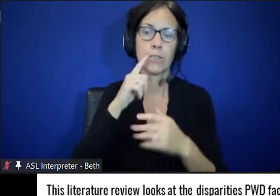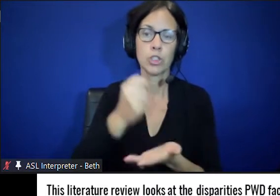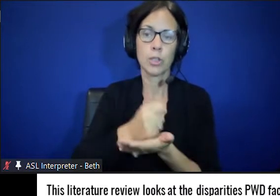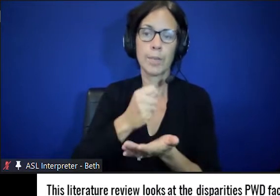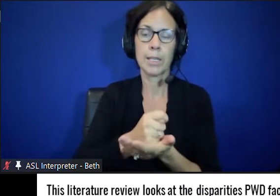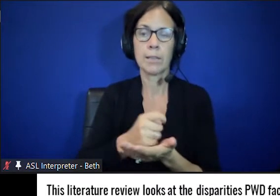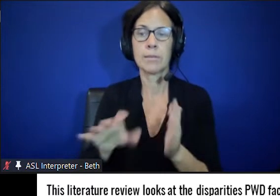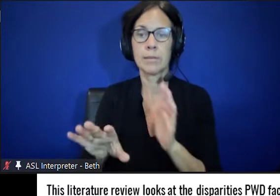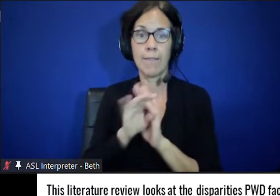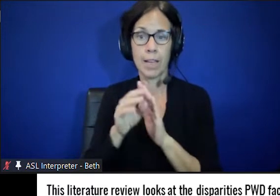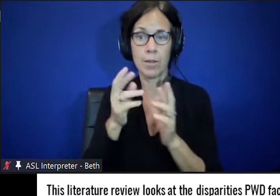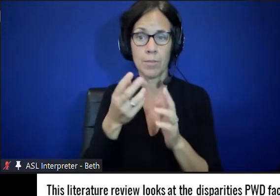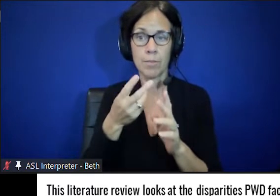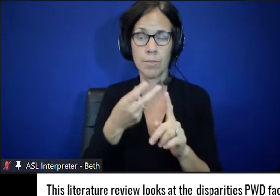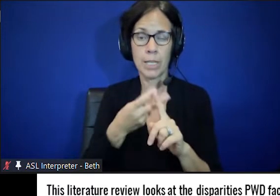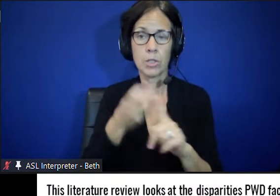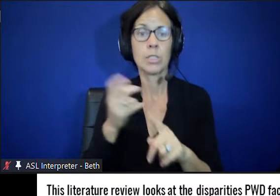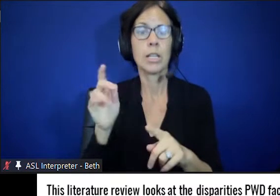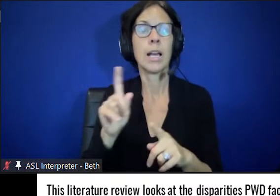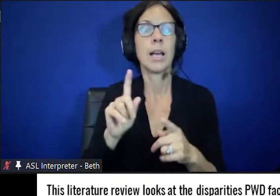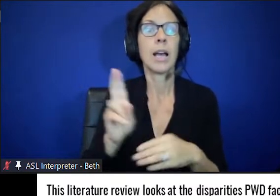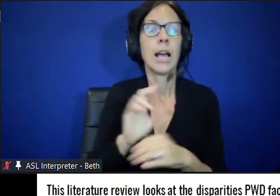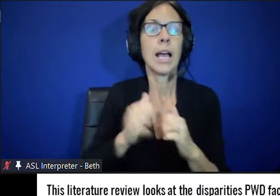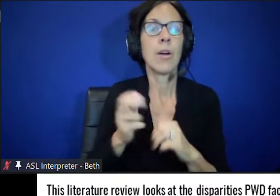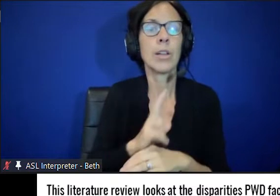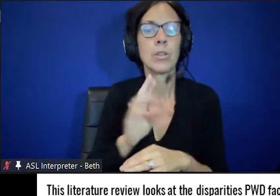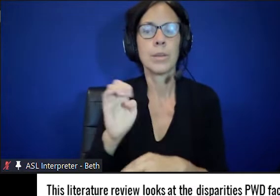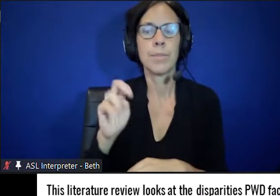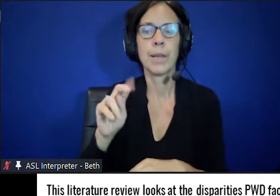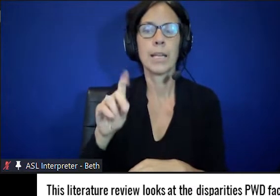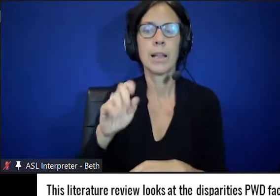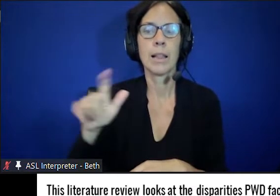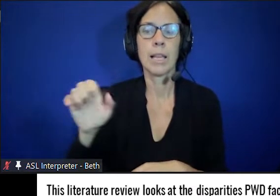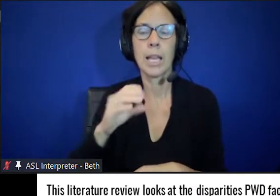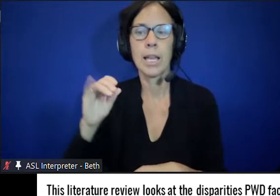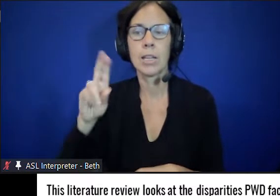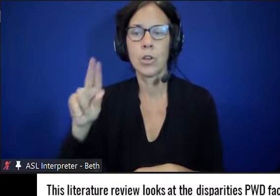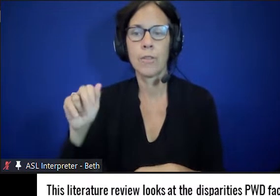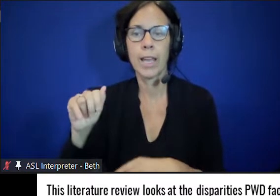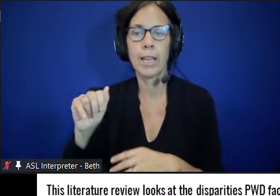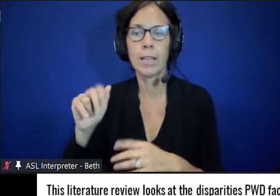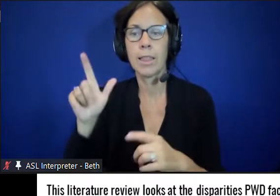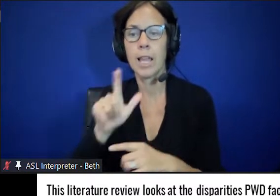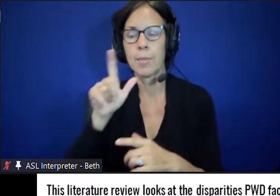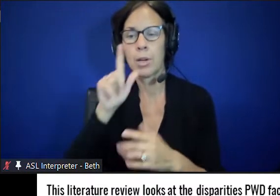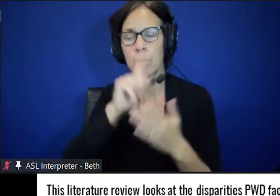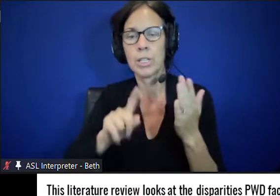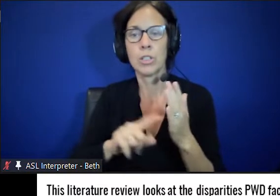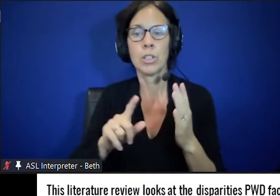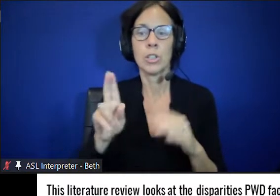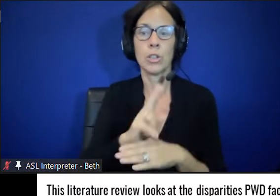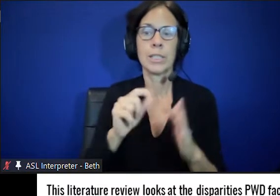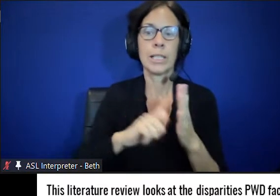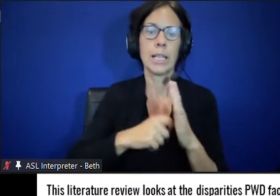my sources, I mainly used Mendeley and the University of Arizona Library Search, and used keywords such as disability,